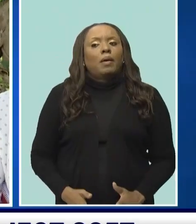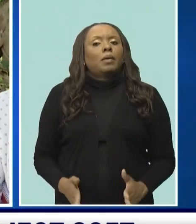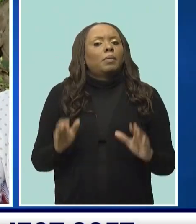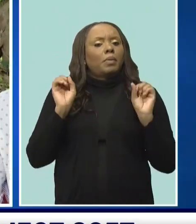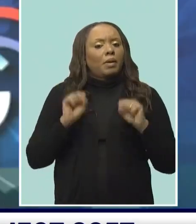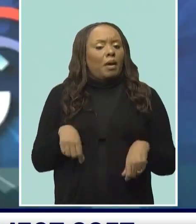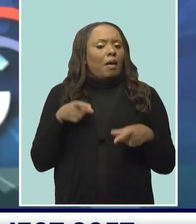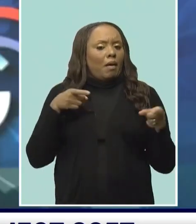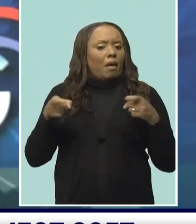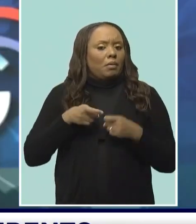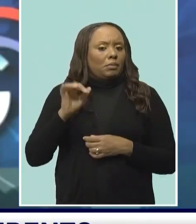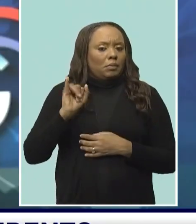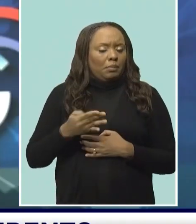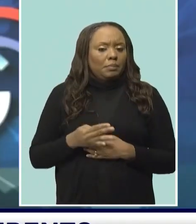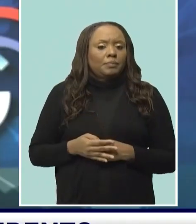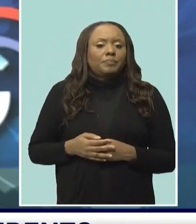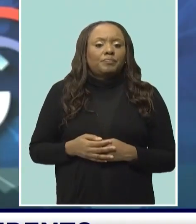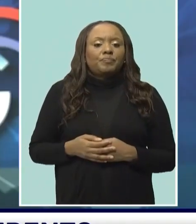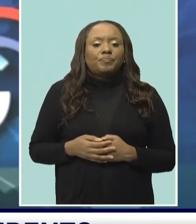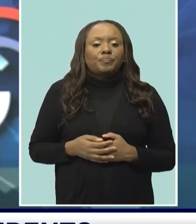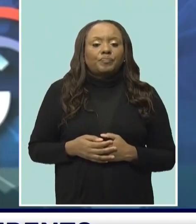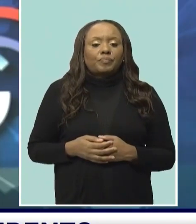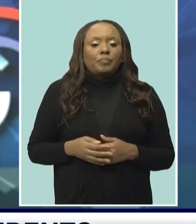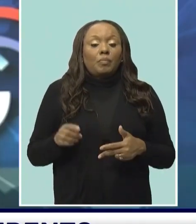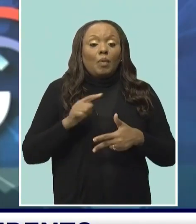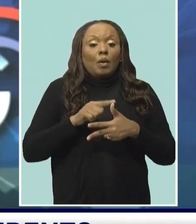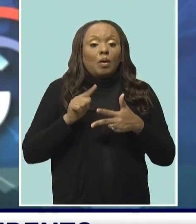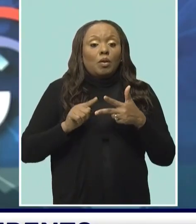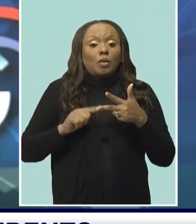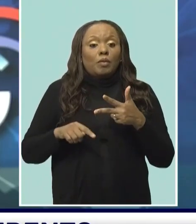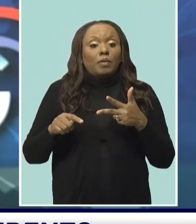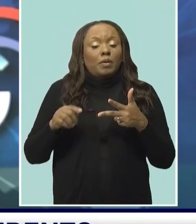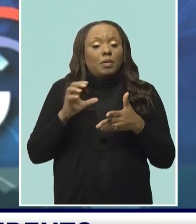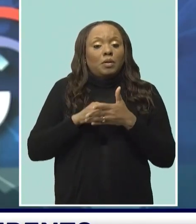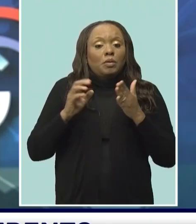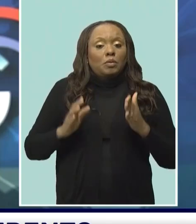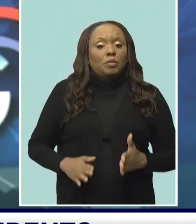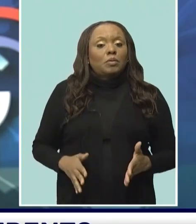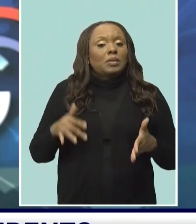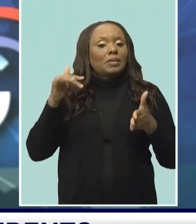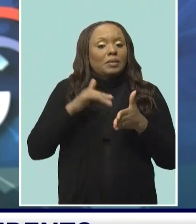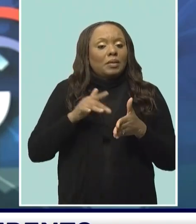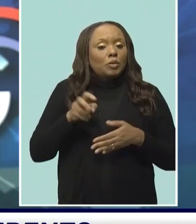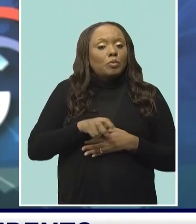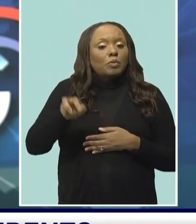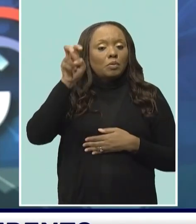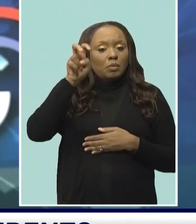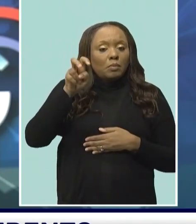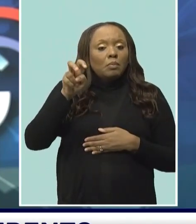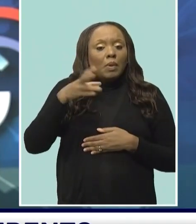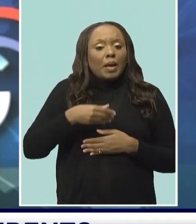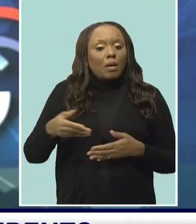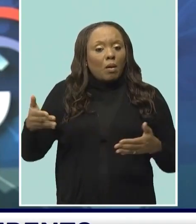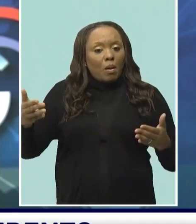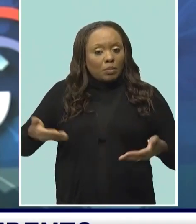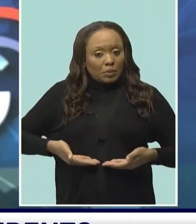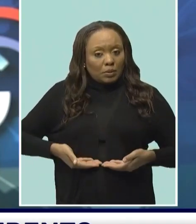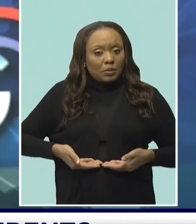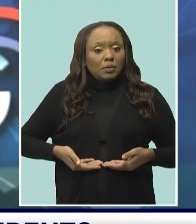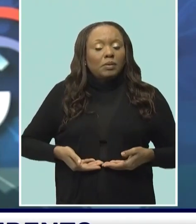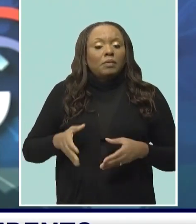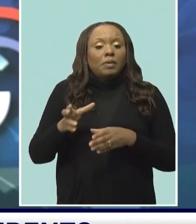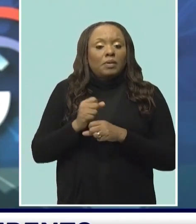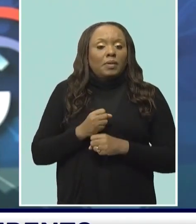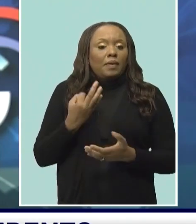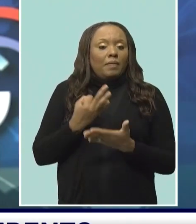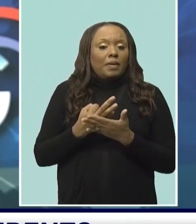job. 3 students pursuing studies in tourism and hospitality-related areas have received financial assistance from the